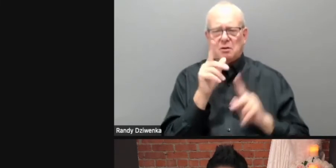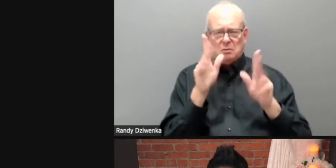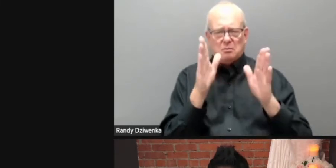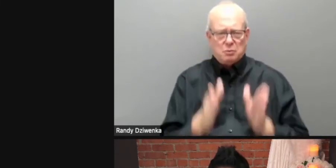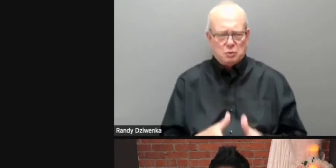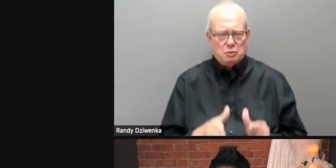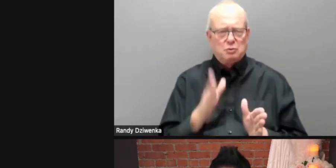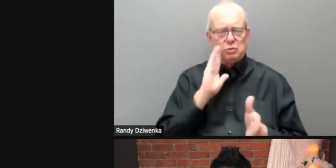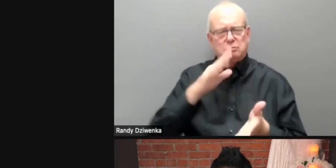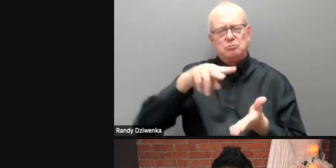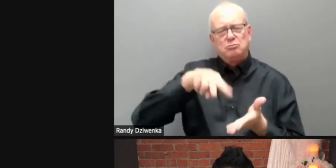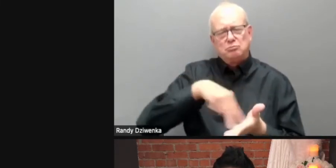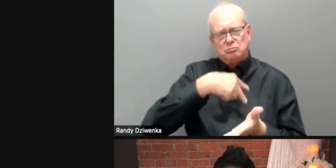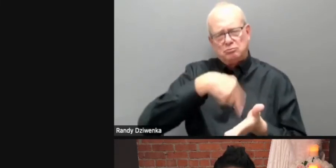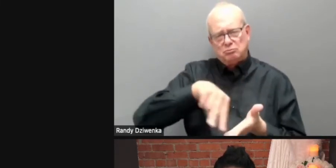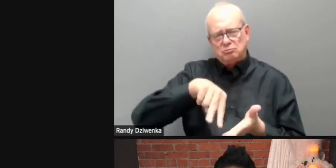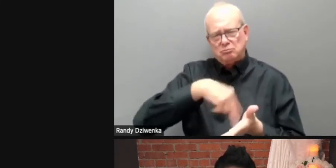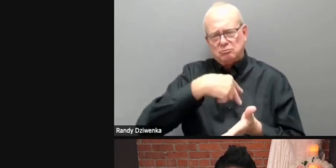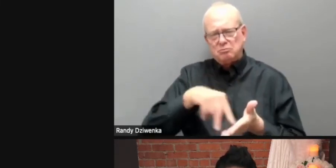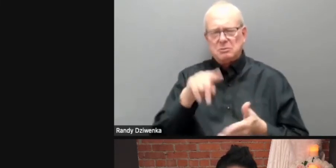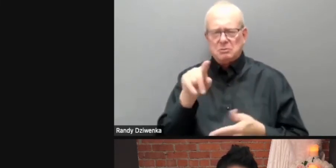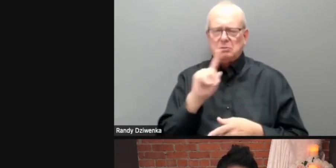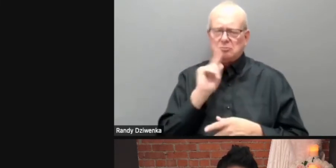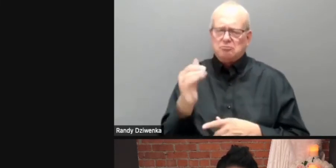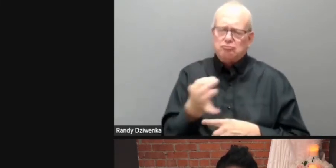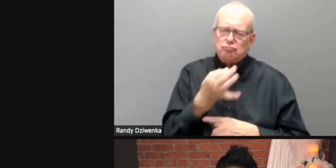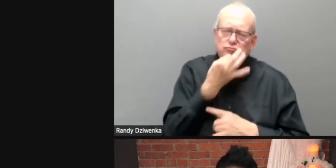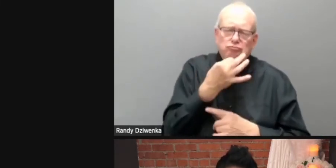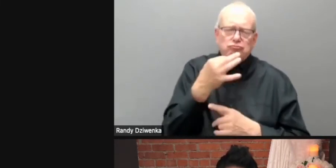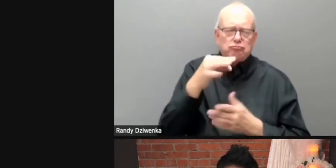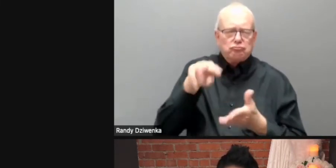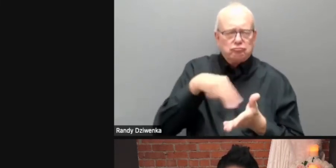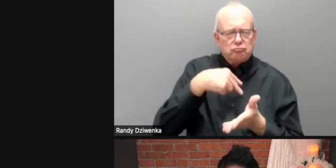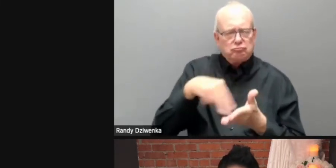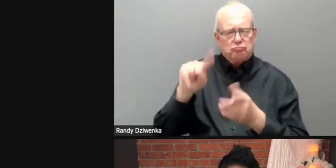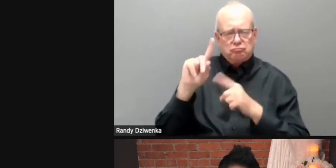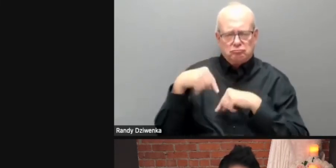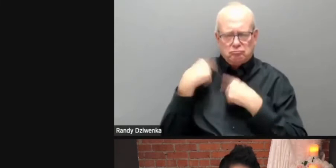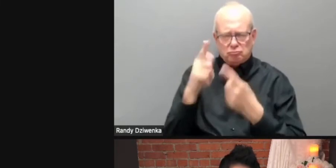years. She has performed dance pieces across the world in